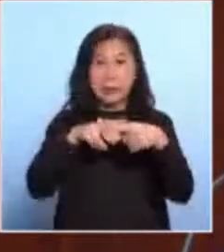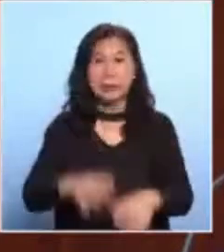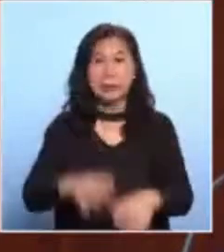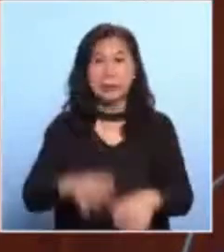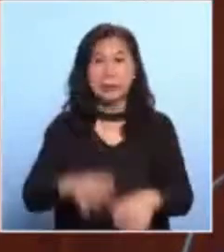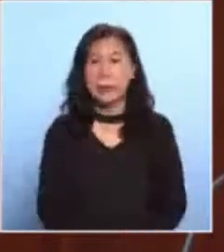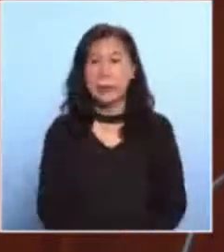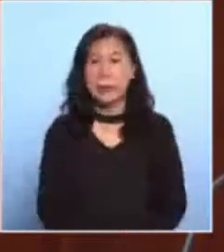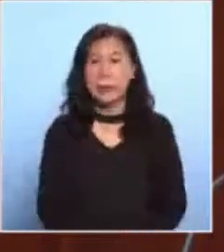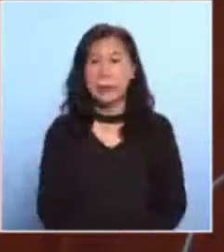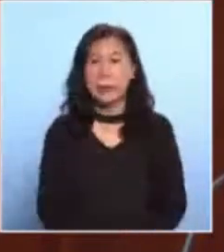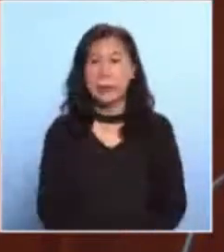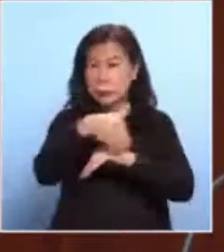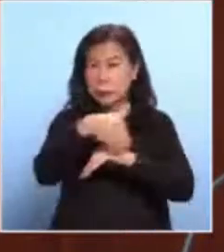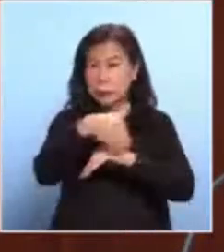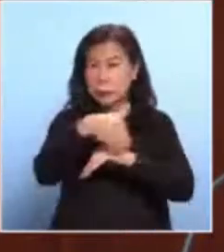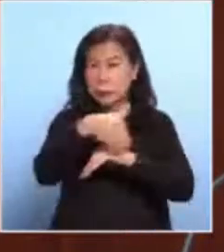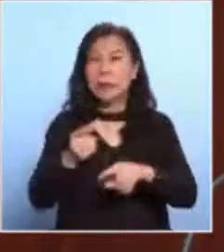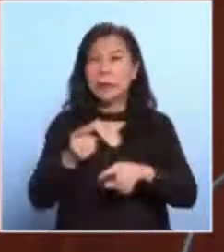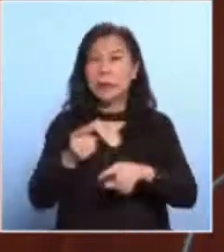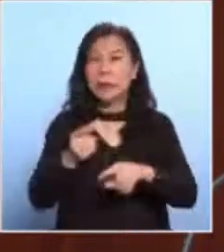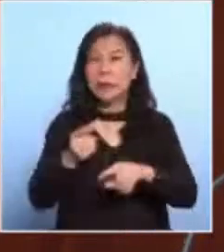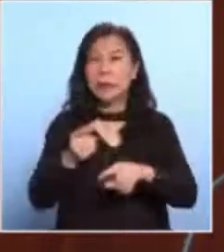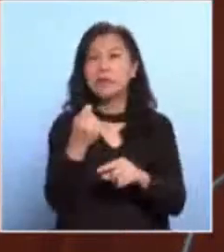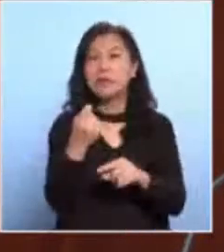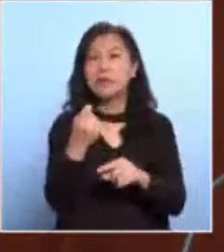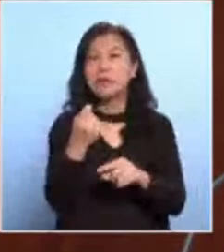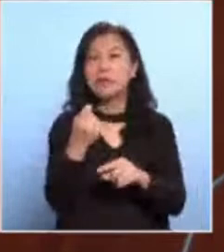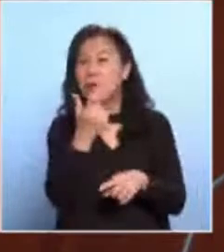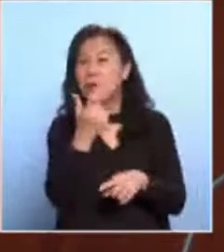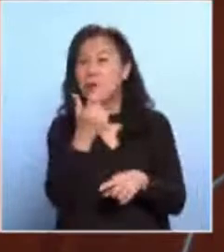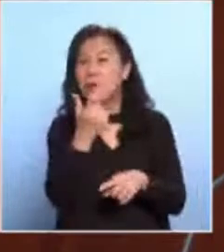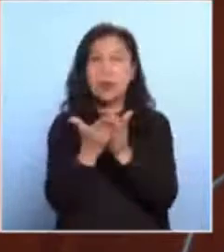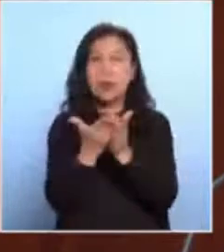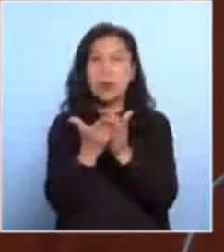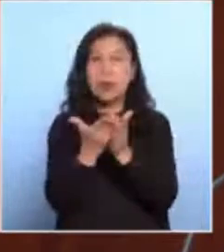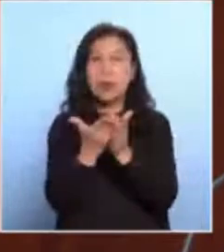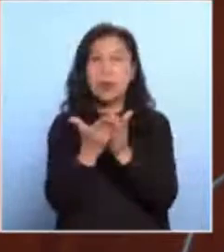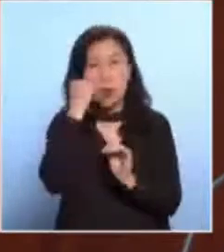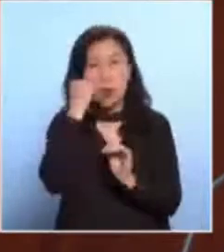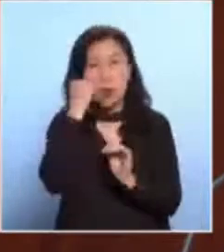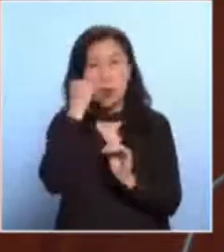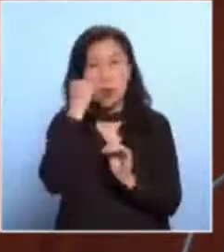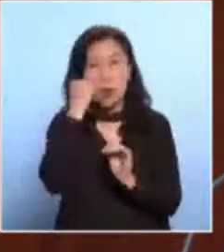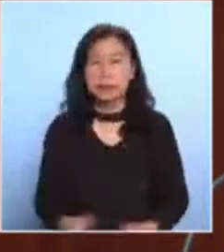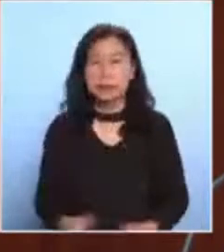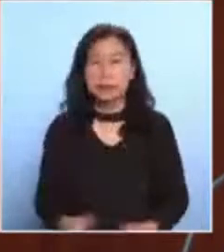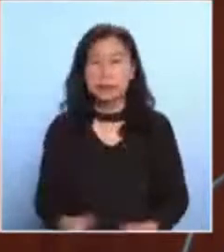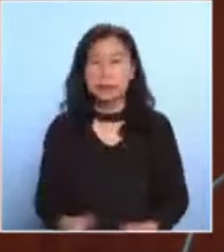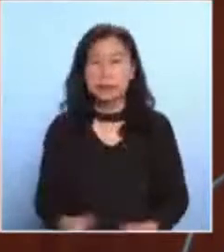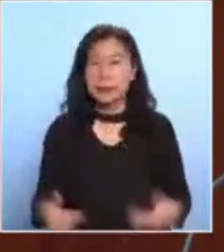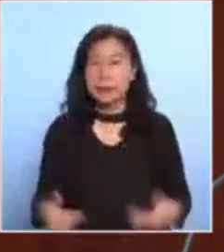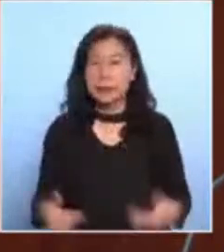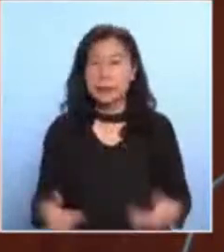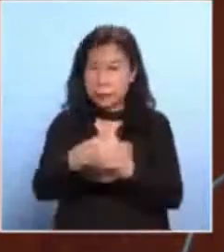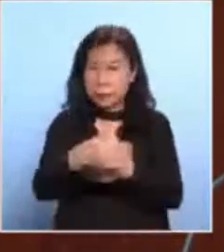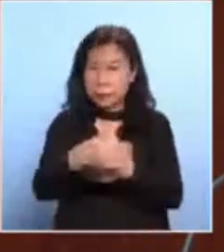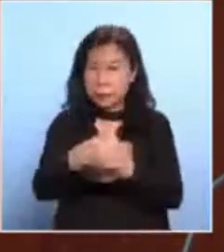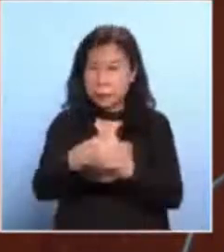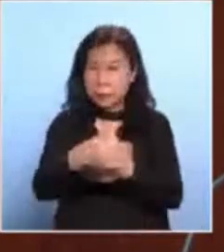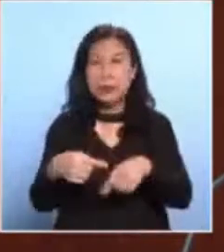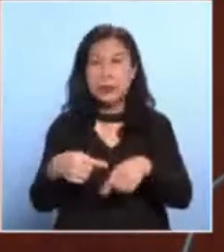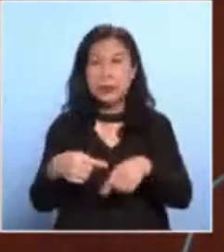universal design concepts, that is, enabling use by the widest range of persons as far as possible, and accessibility, that